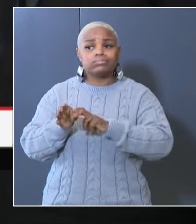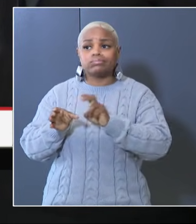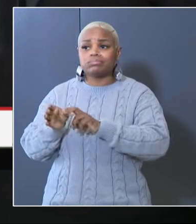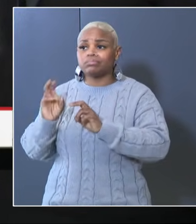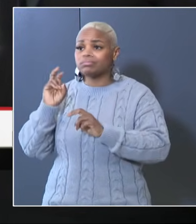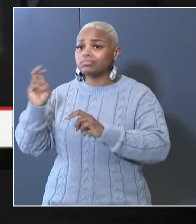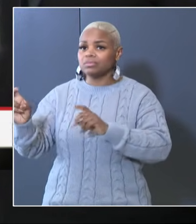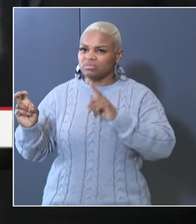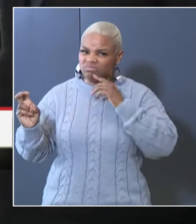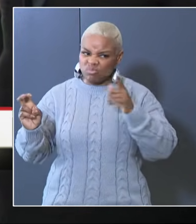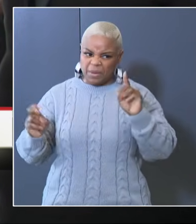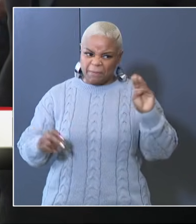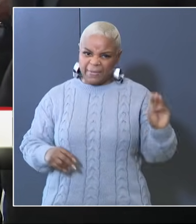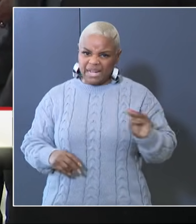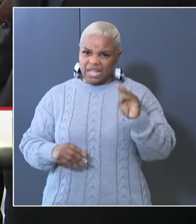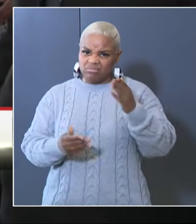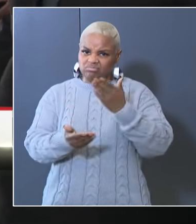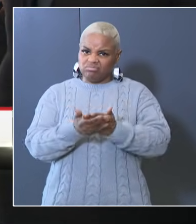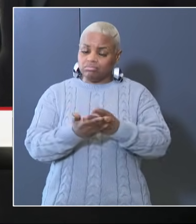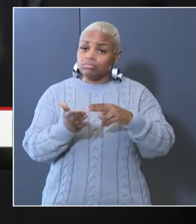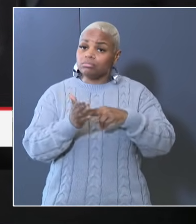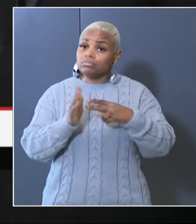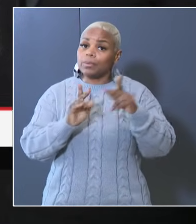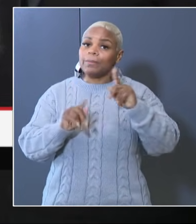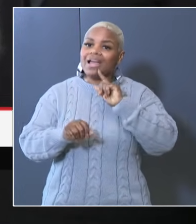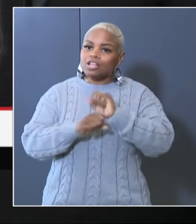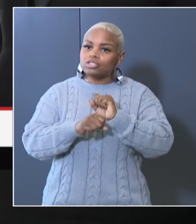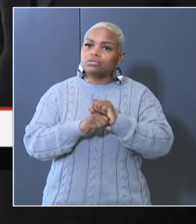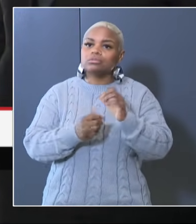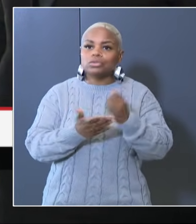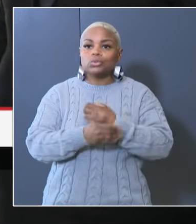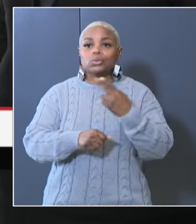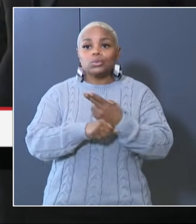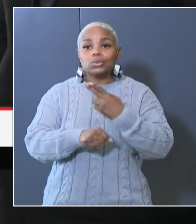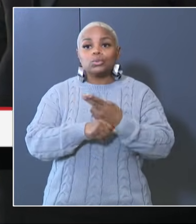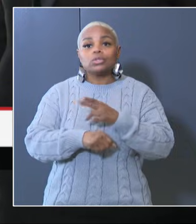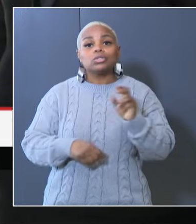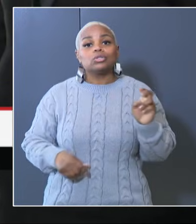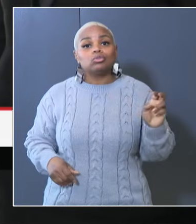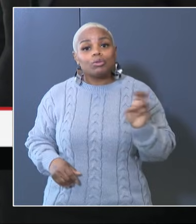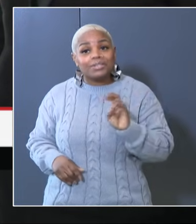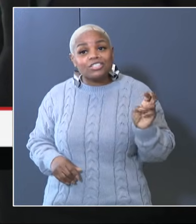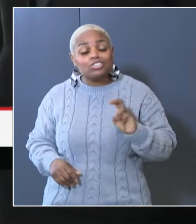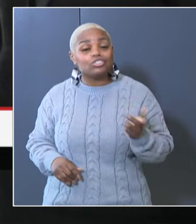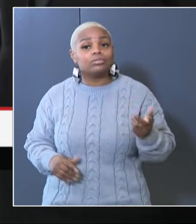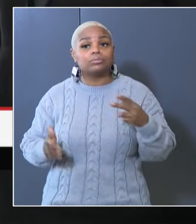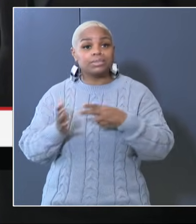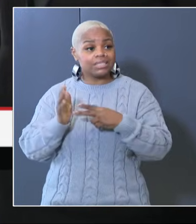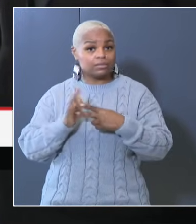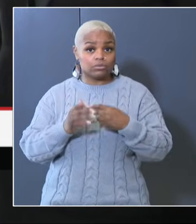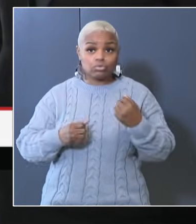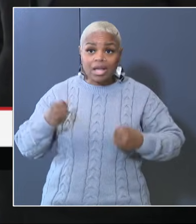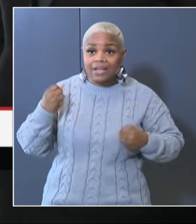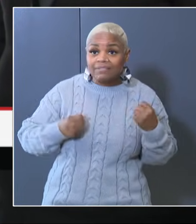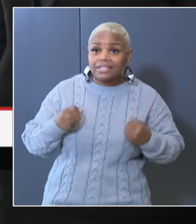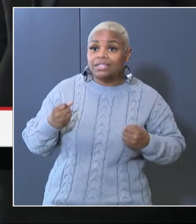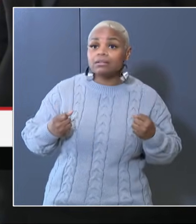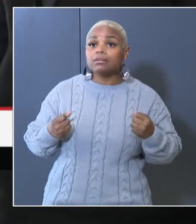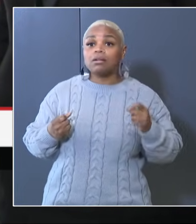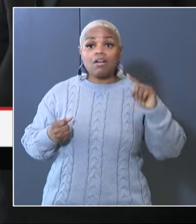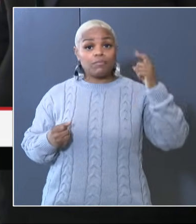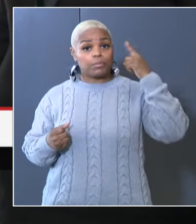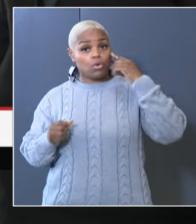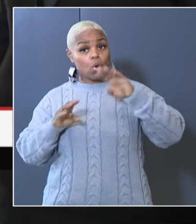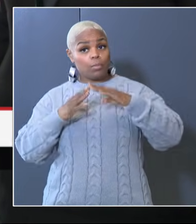week, people have been using mass transit, people have been using the roads. Our government has been open since Tuesday, and our